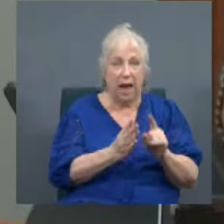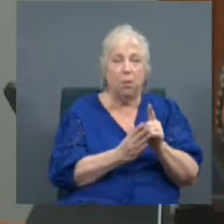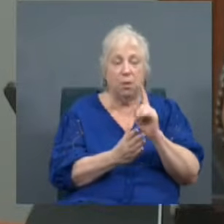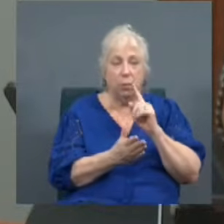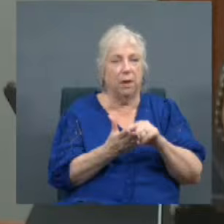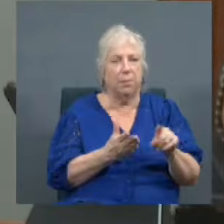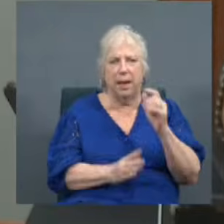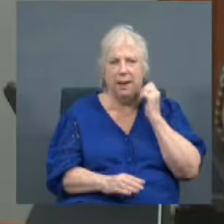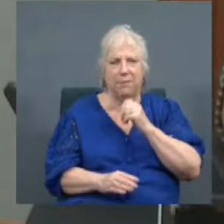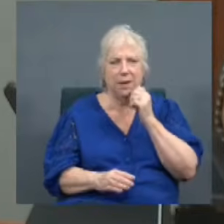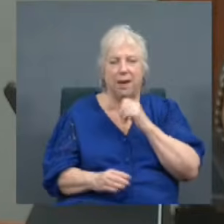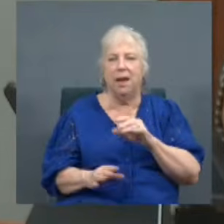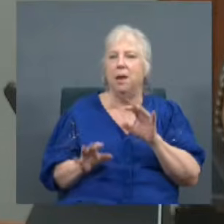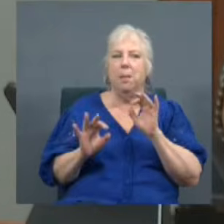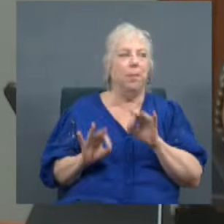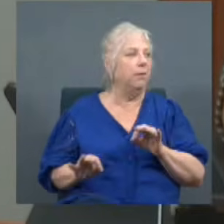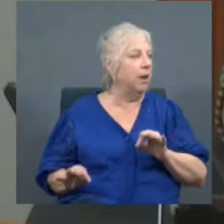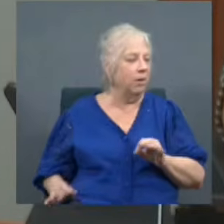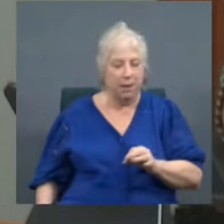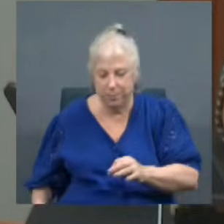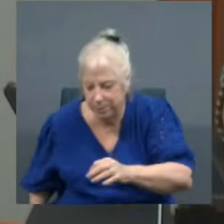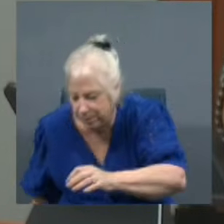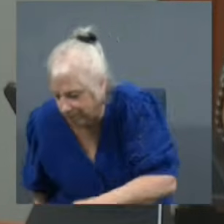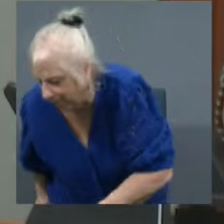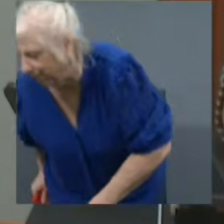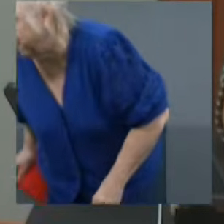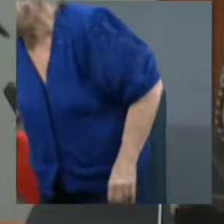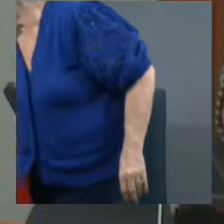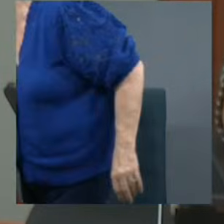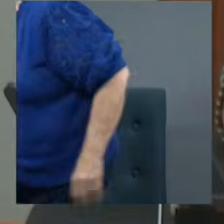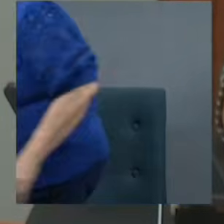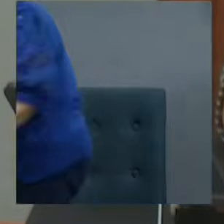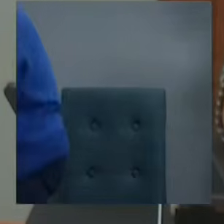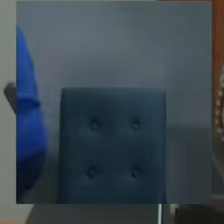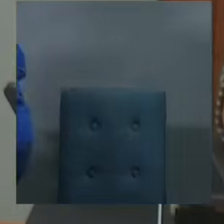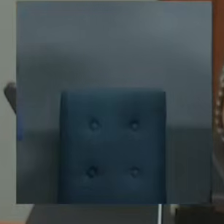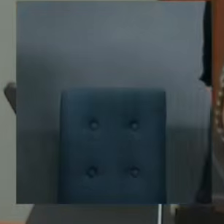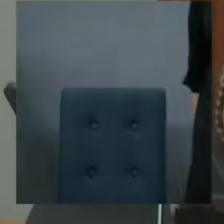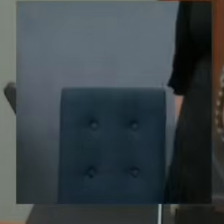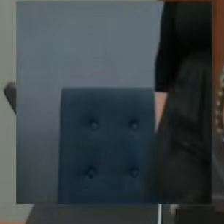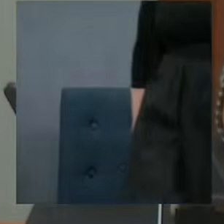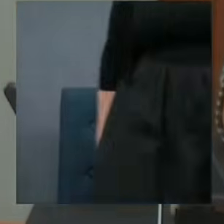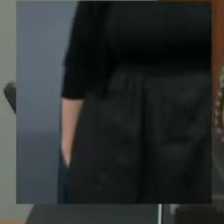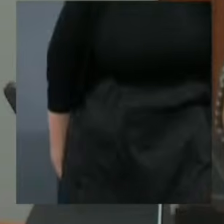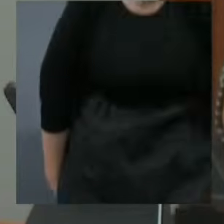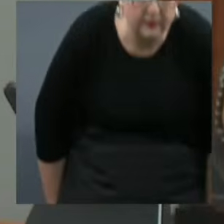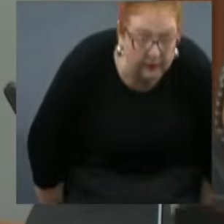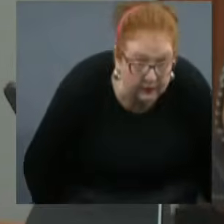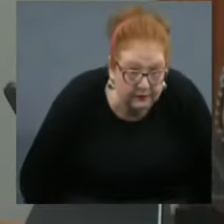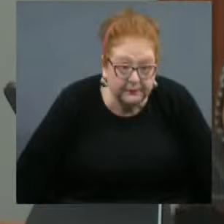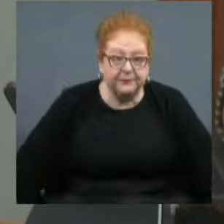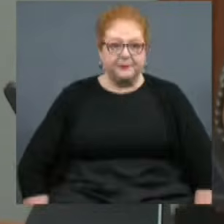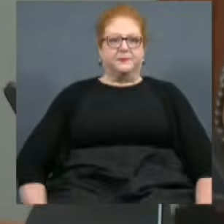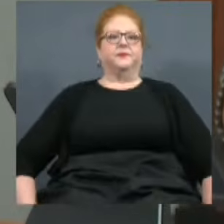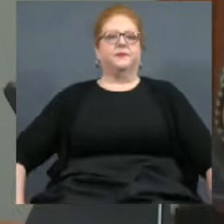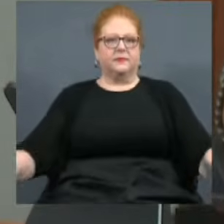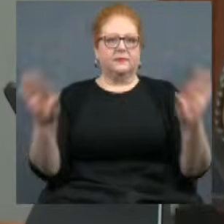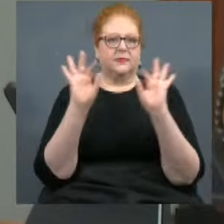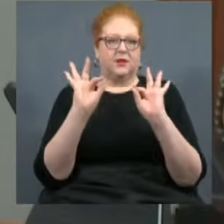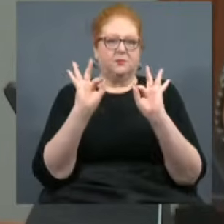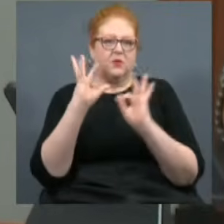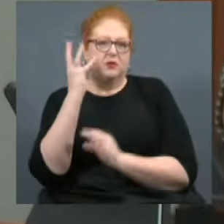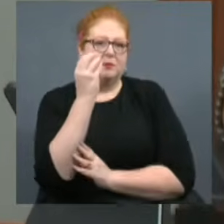every day. Okay, perfect. I appreciate it. Appreciate your leadership on it. Obviously, Mayor, you and your staff. And I wanted to highlight it because